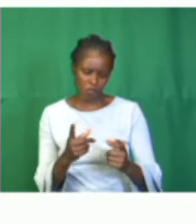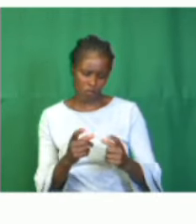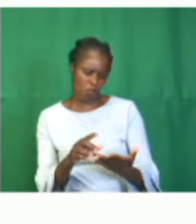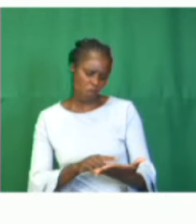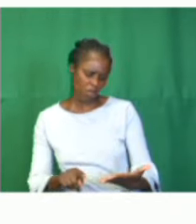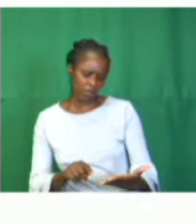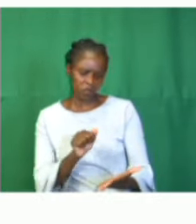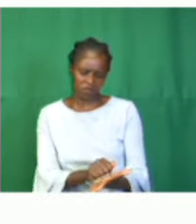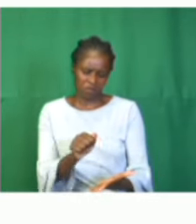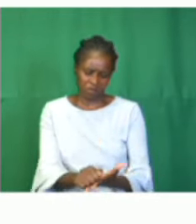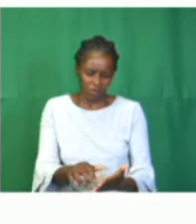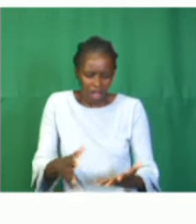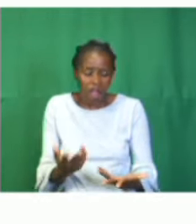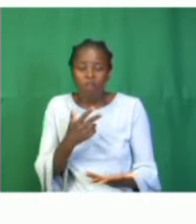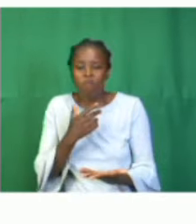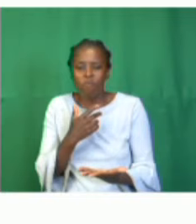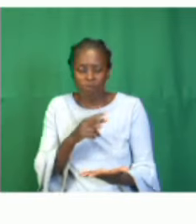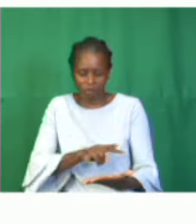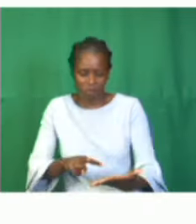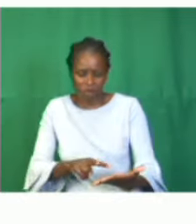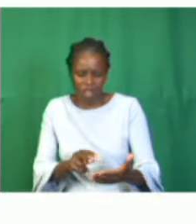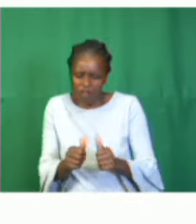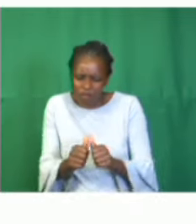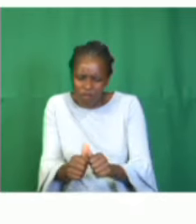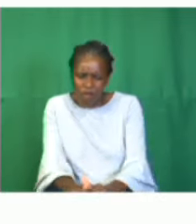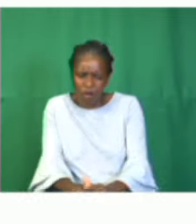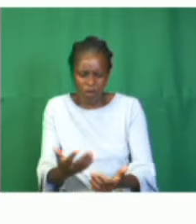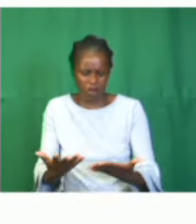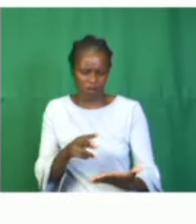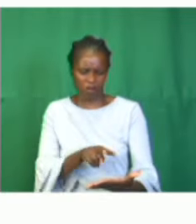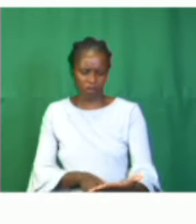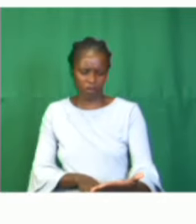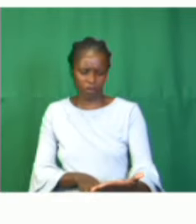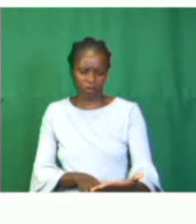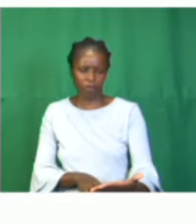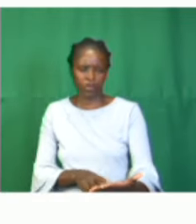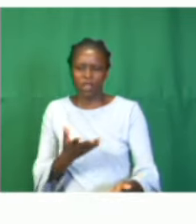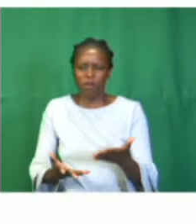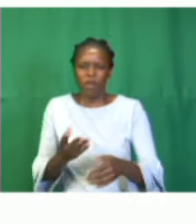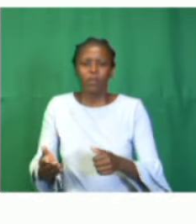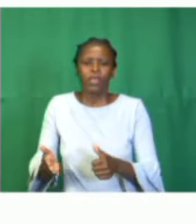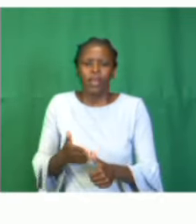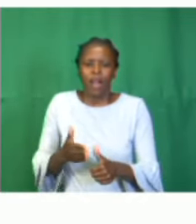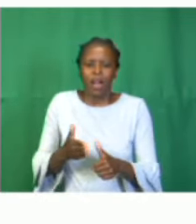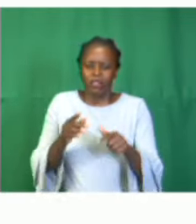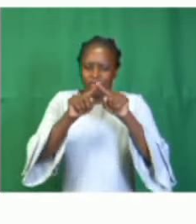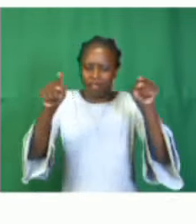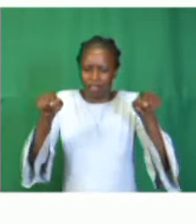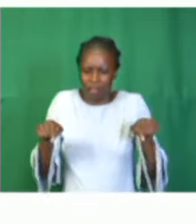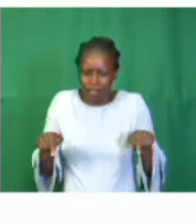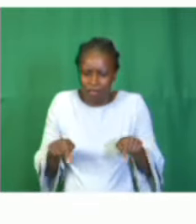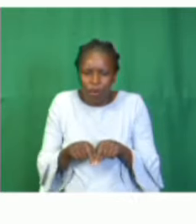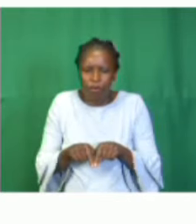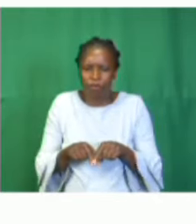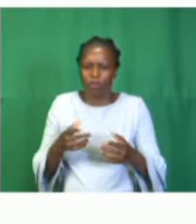a newspaper, how to follow a recipe, how to even answer a form, how to find yourself lost